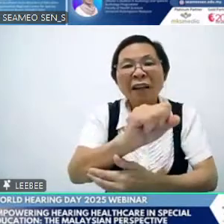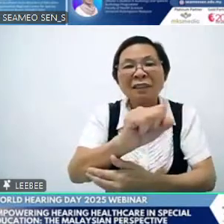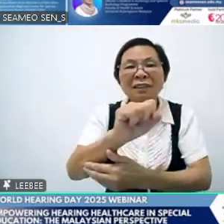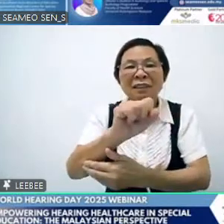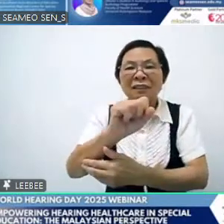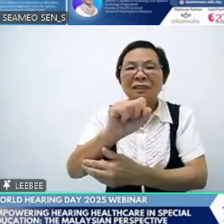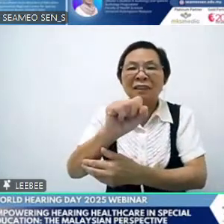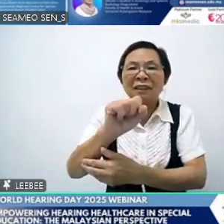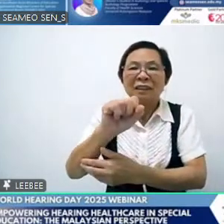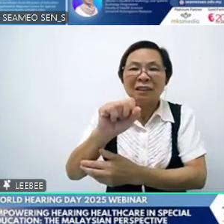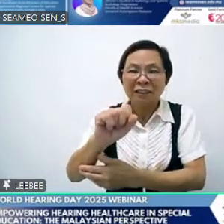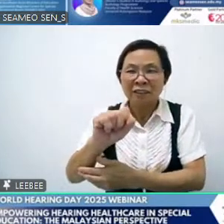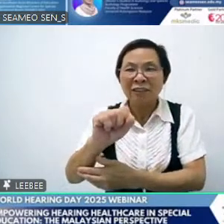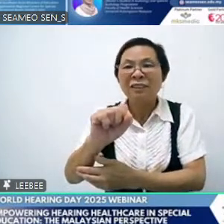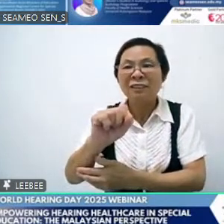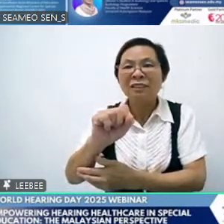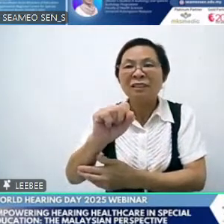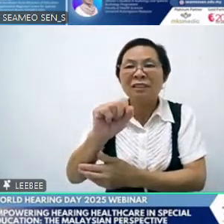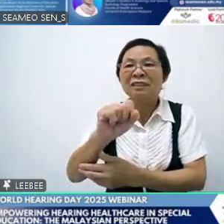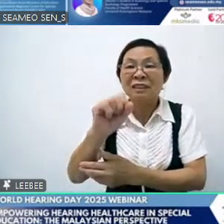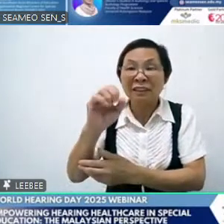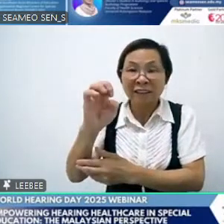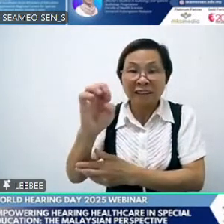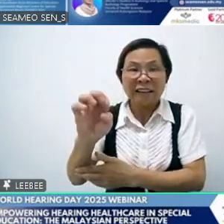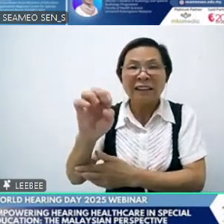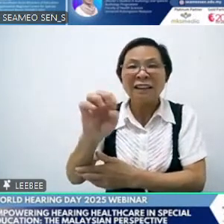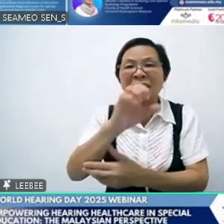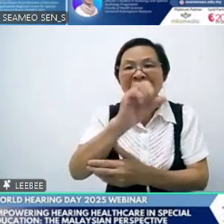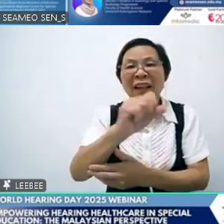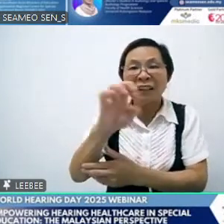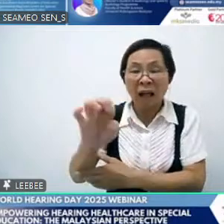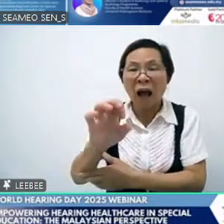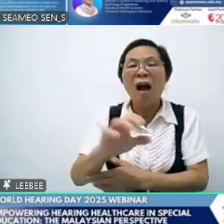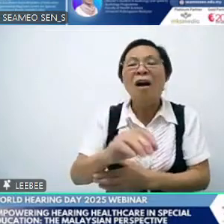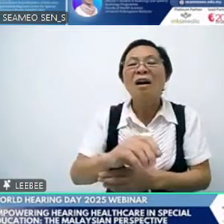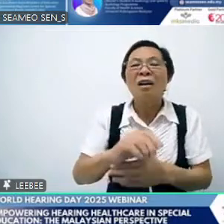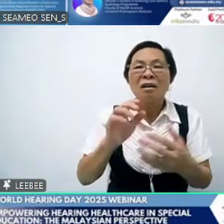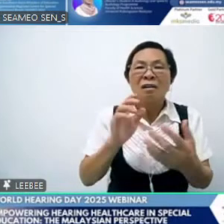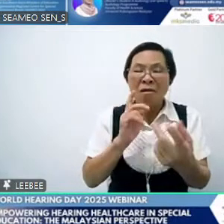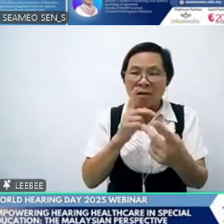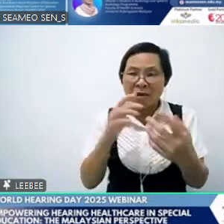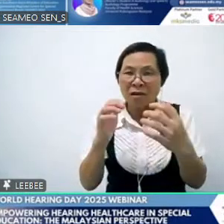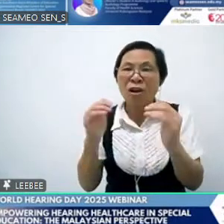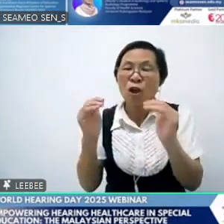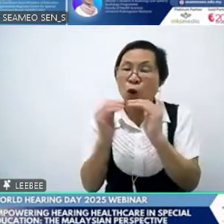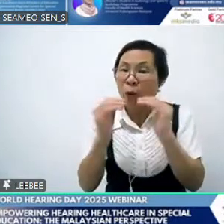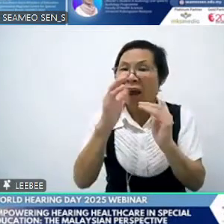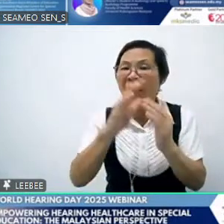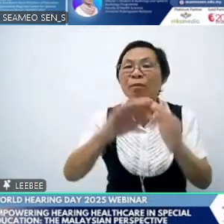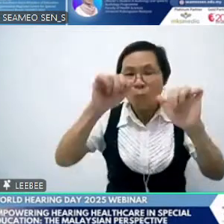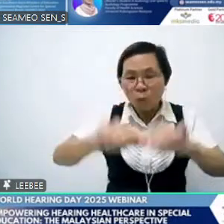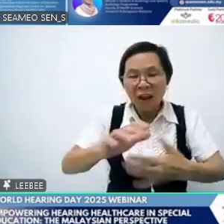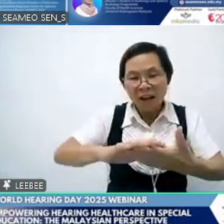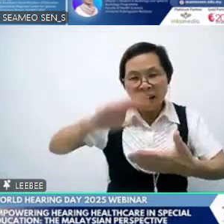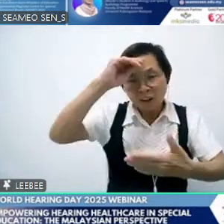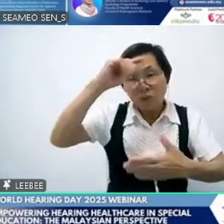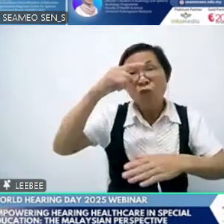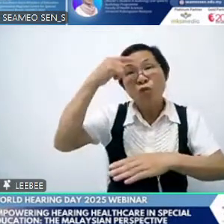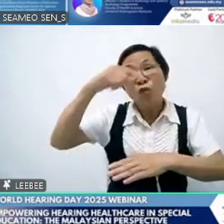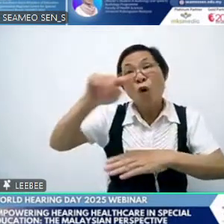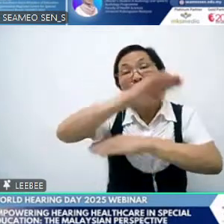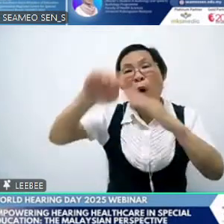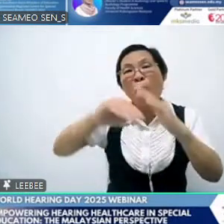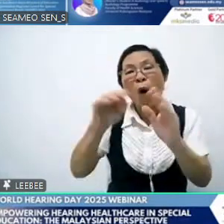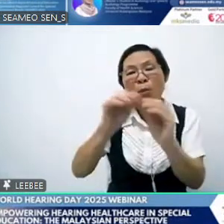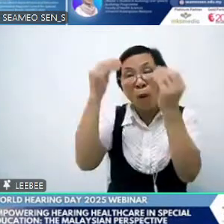education, promoting inclusive, equitable, and accessible learning for all. For more information, you can visit